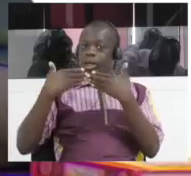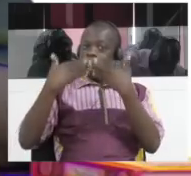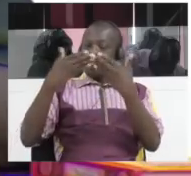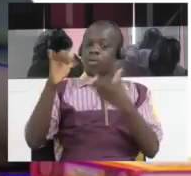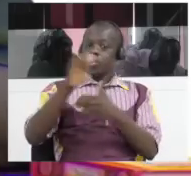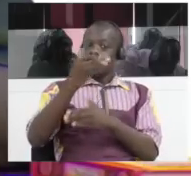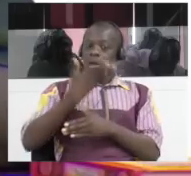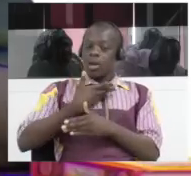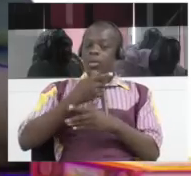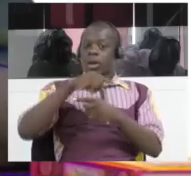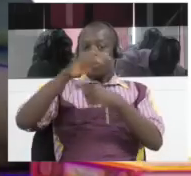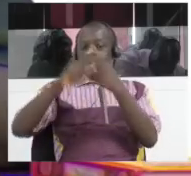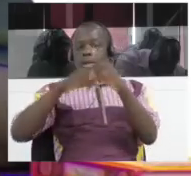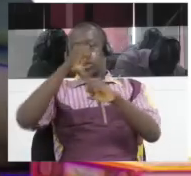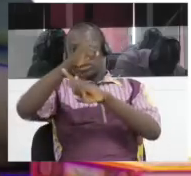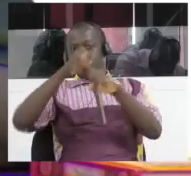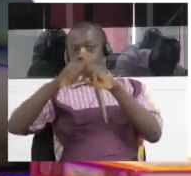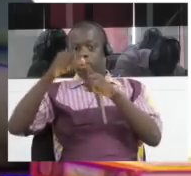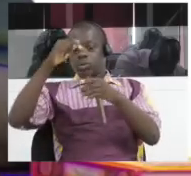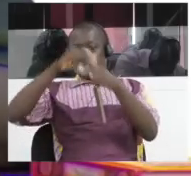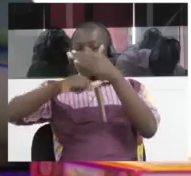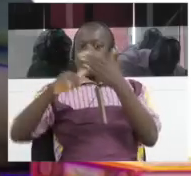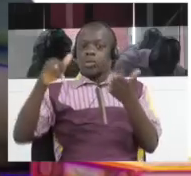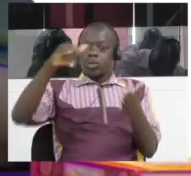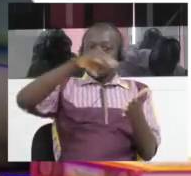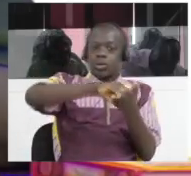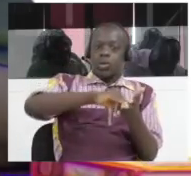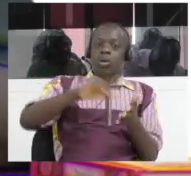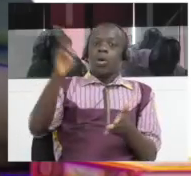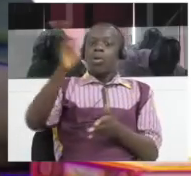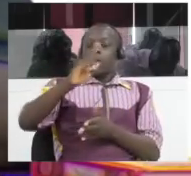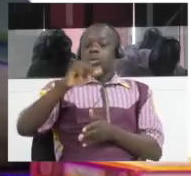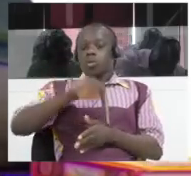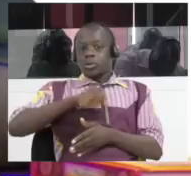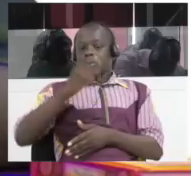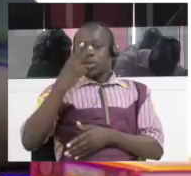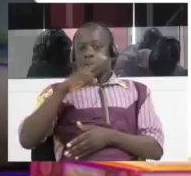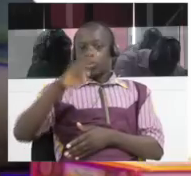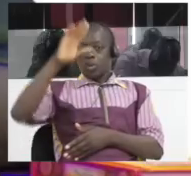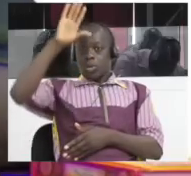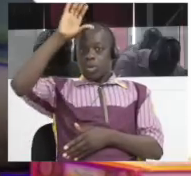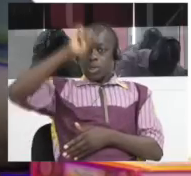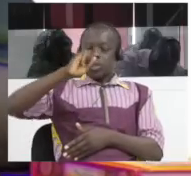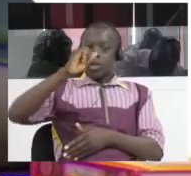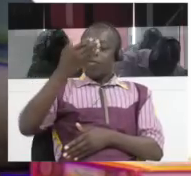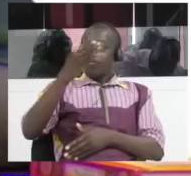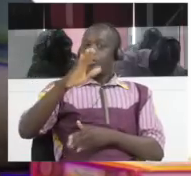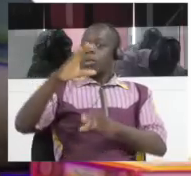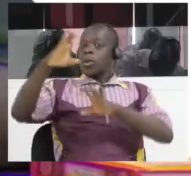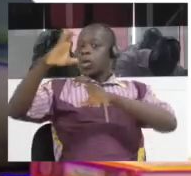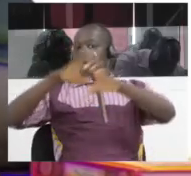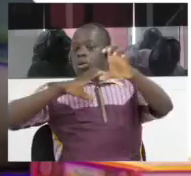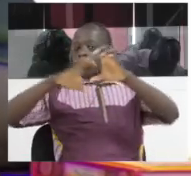on the information they had about the situation in Yundum and what they were able to glean from